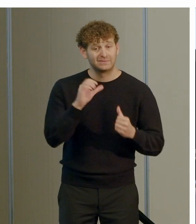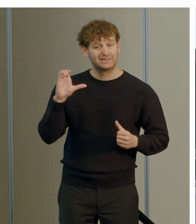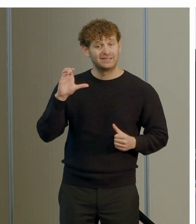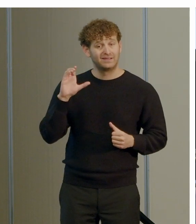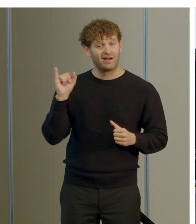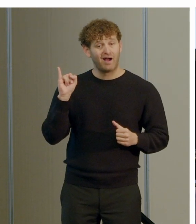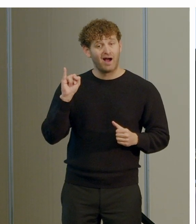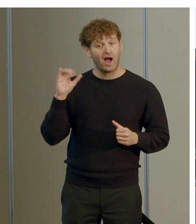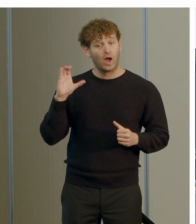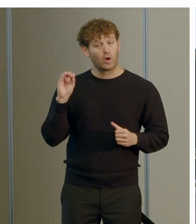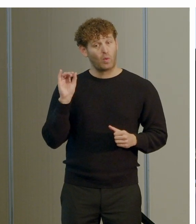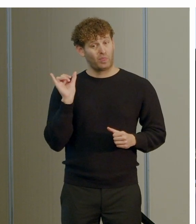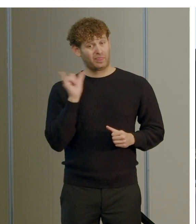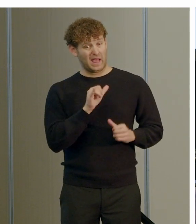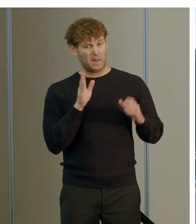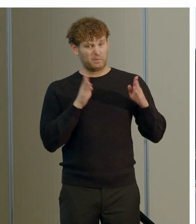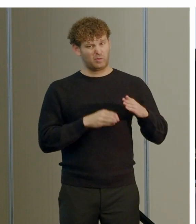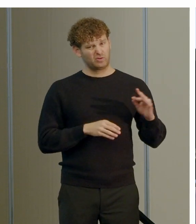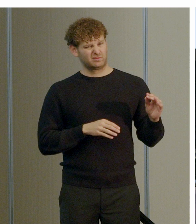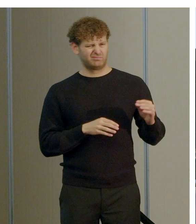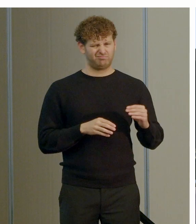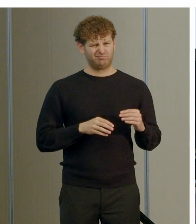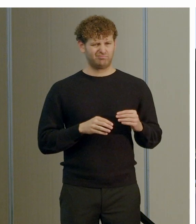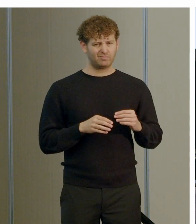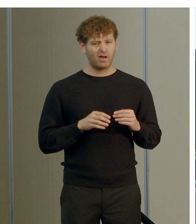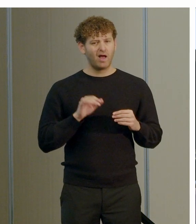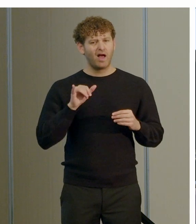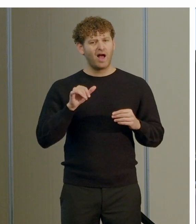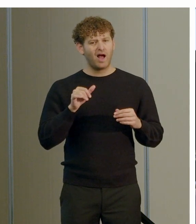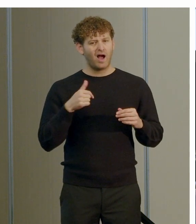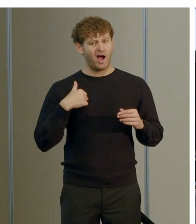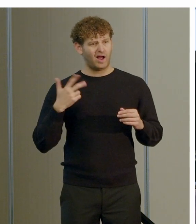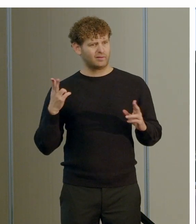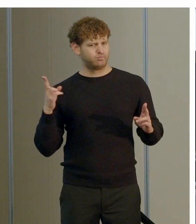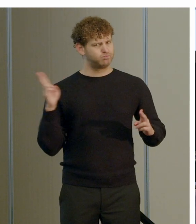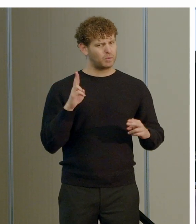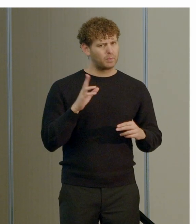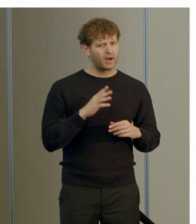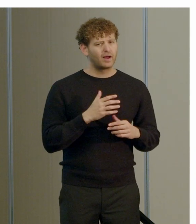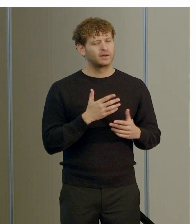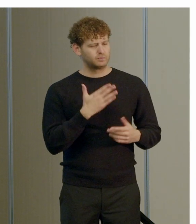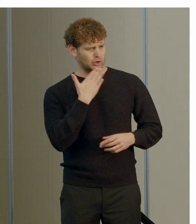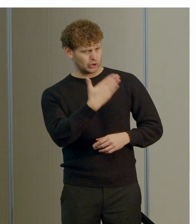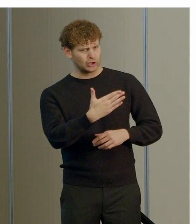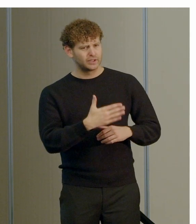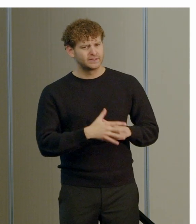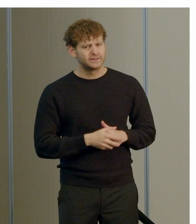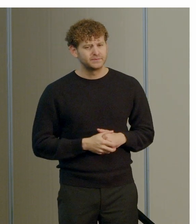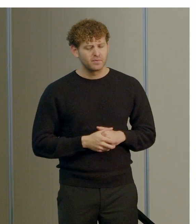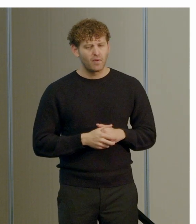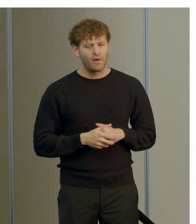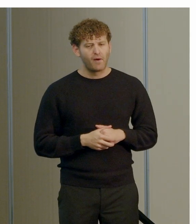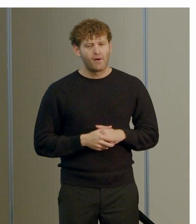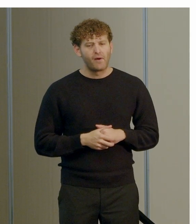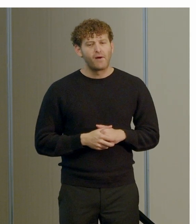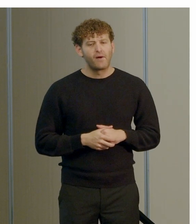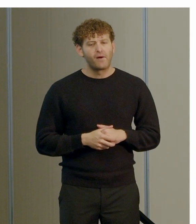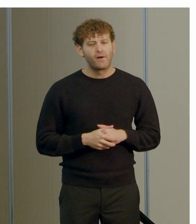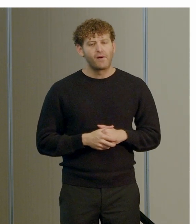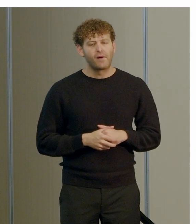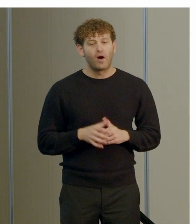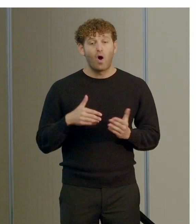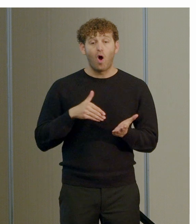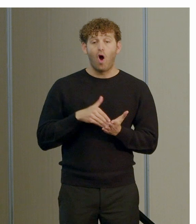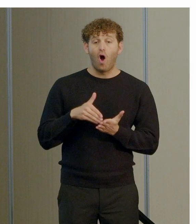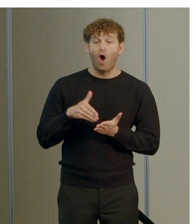and I kind of felt like I put him in his place. It felt good. I often talk about how in Washington